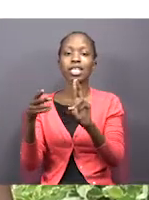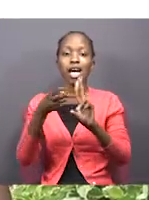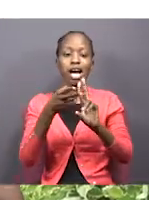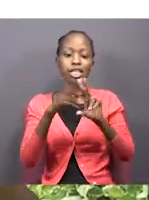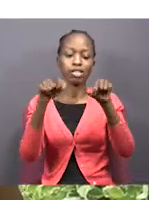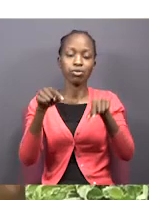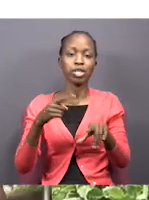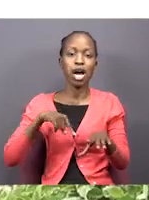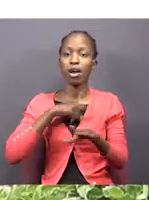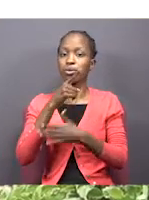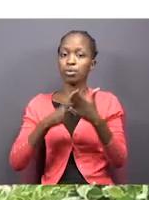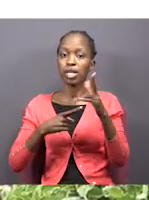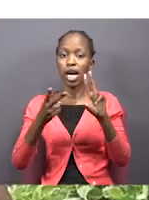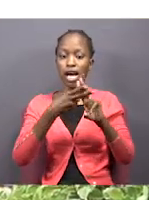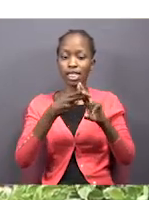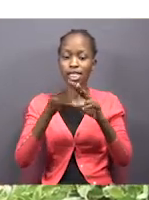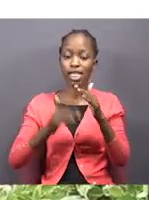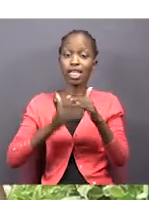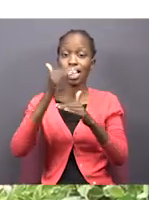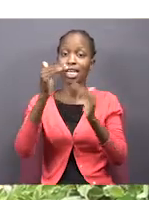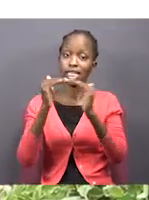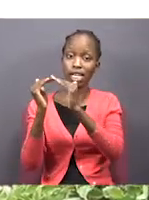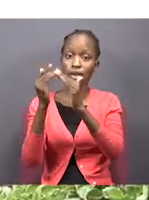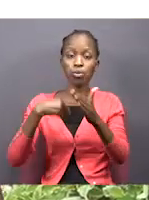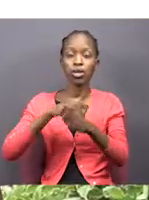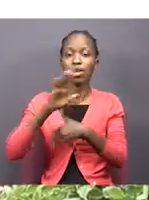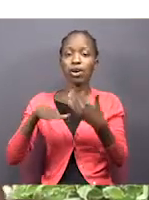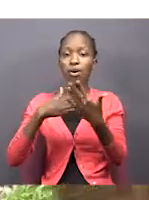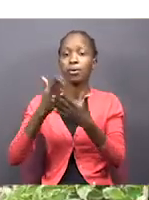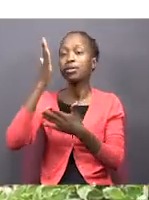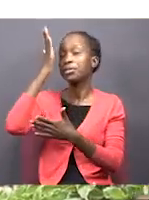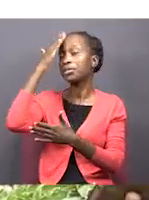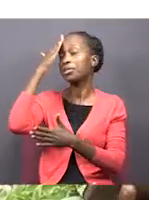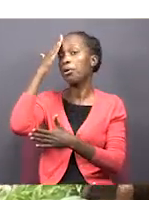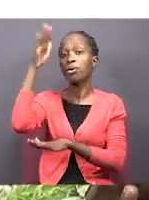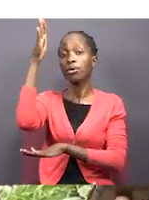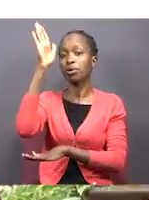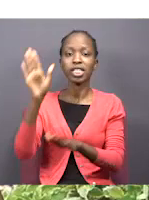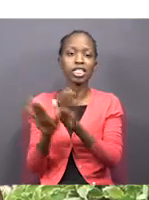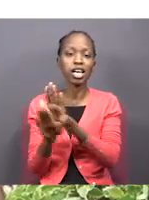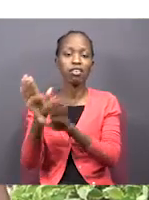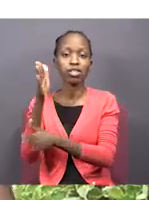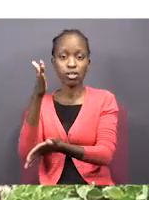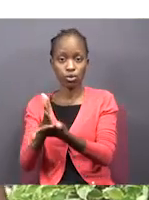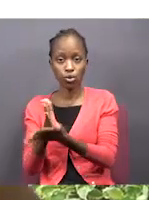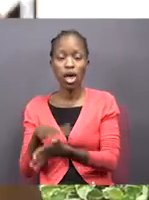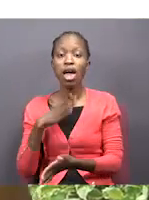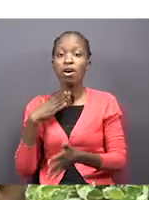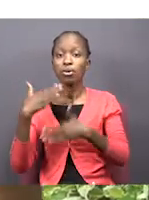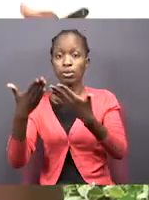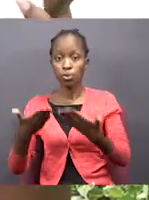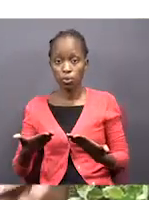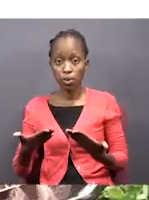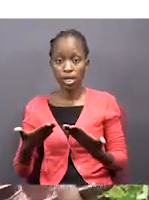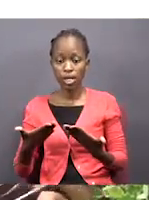And our hashtag is hashtag next level. Now, we all know God is everything, right? So I